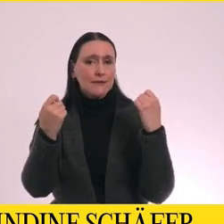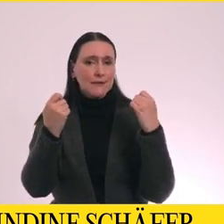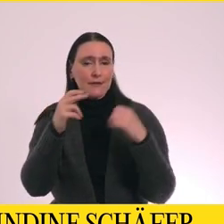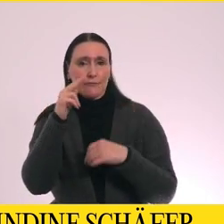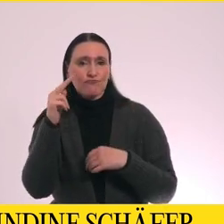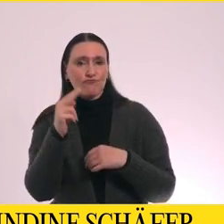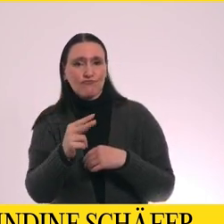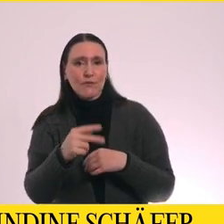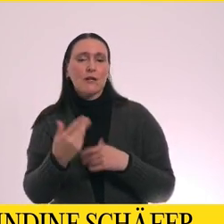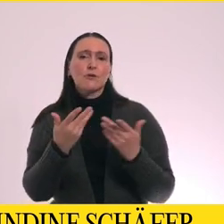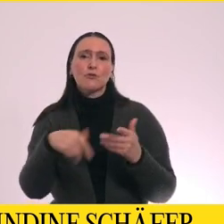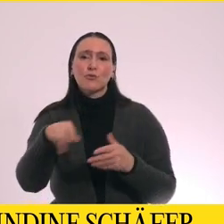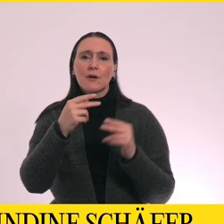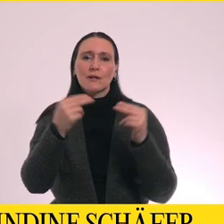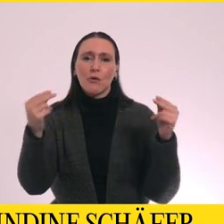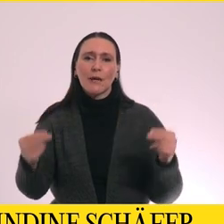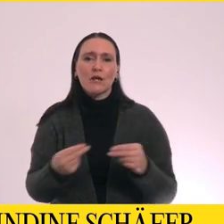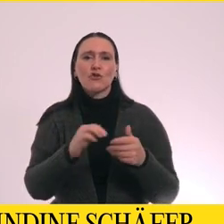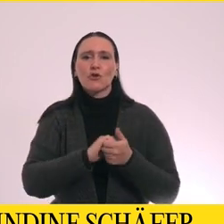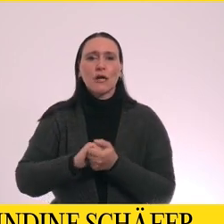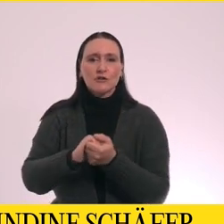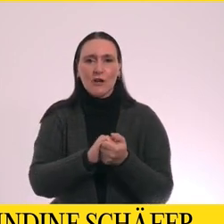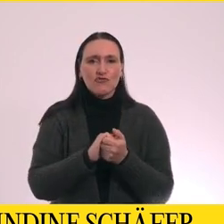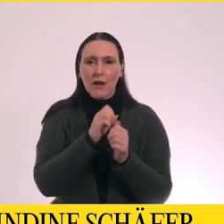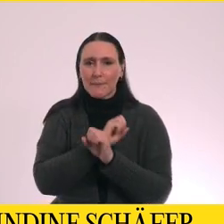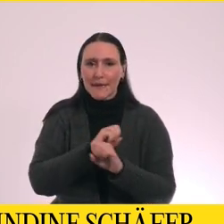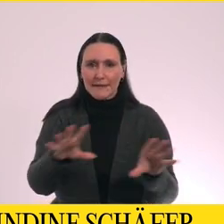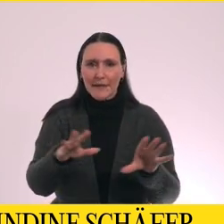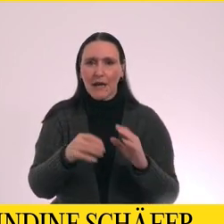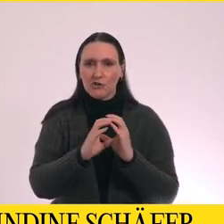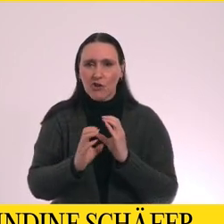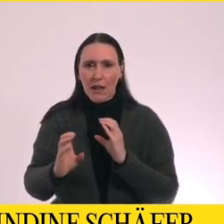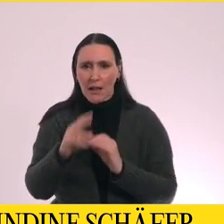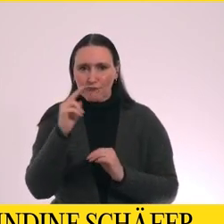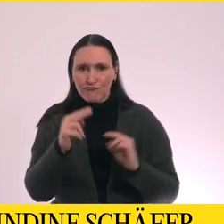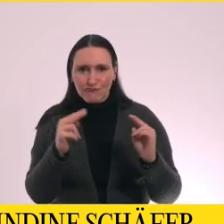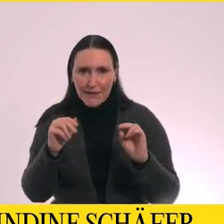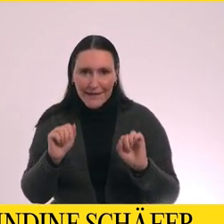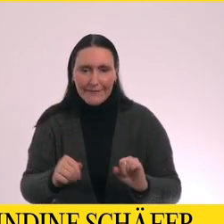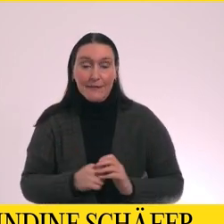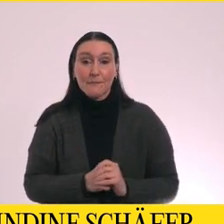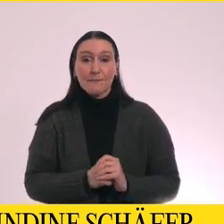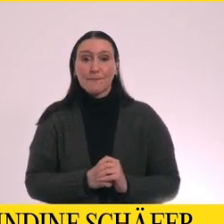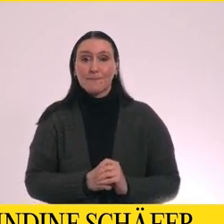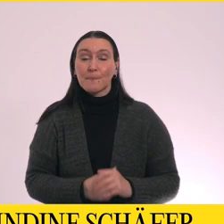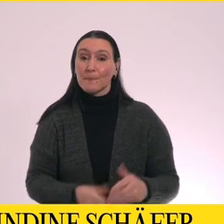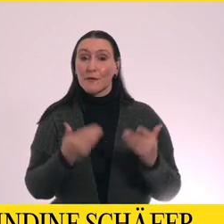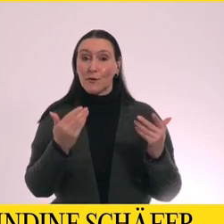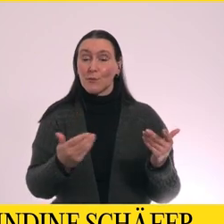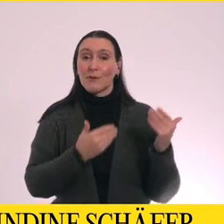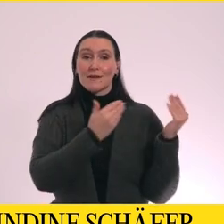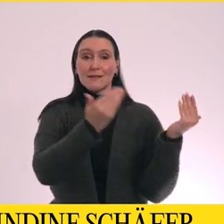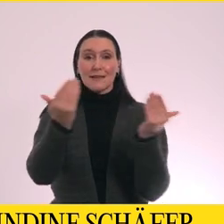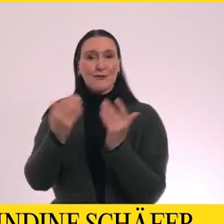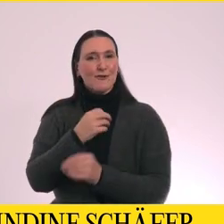media channels. So a huge thank you to everybody, and I